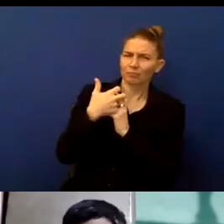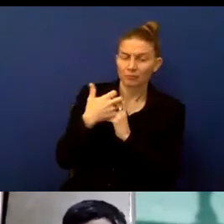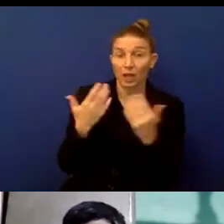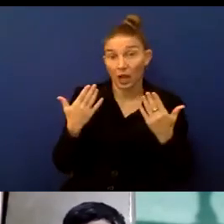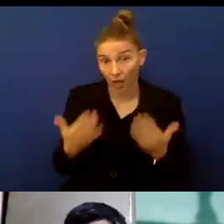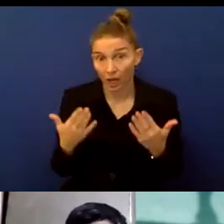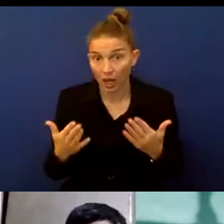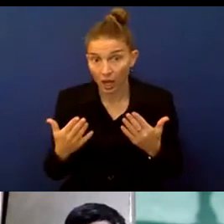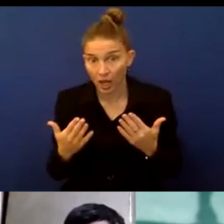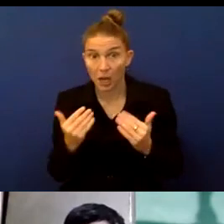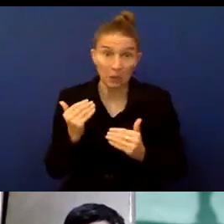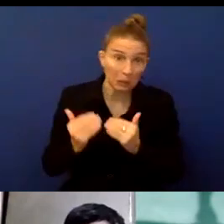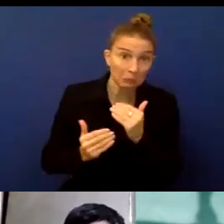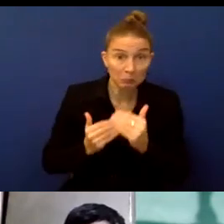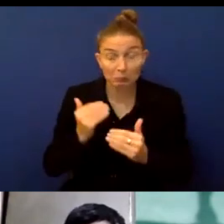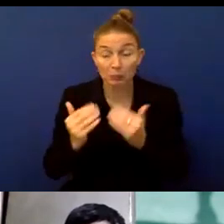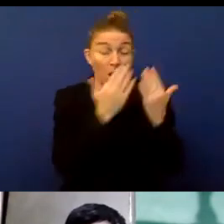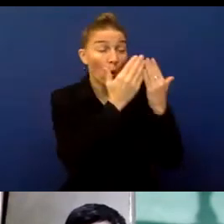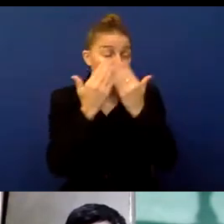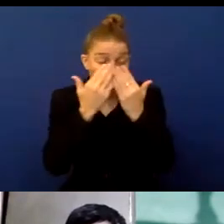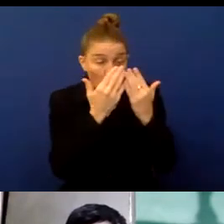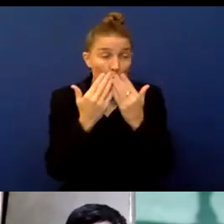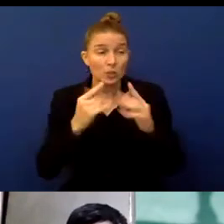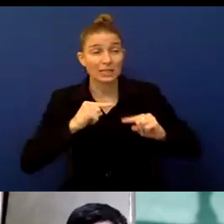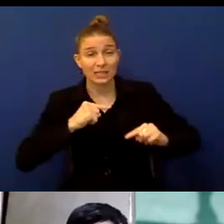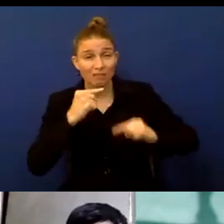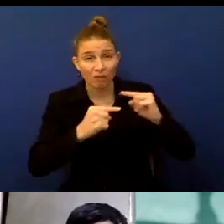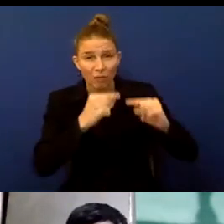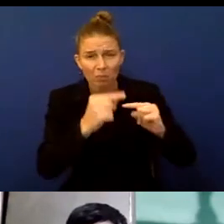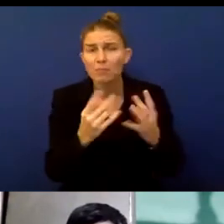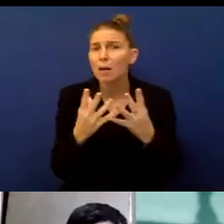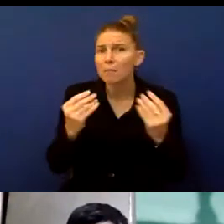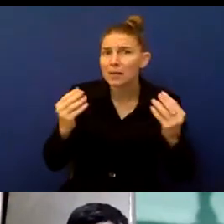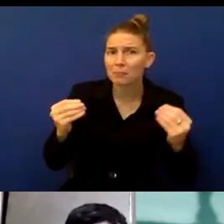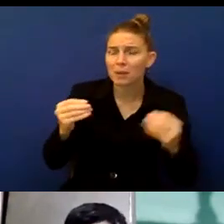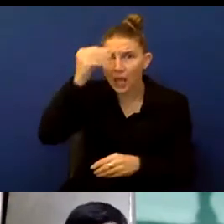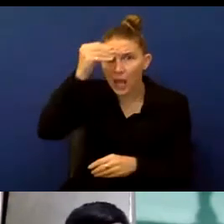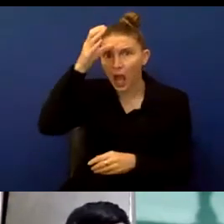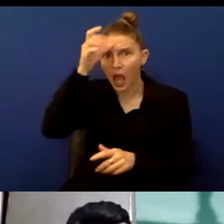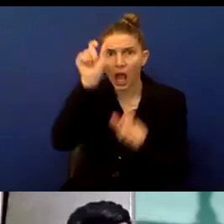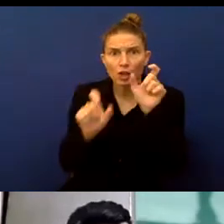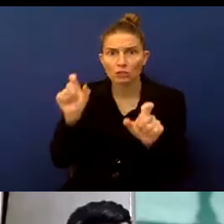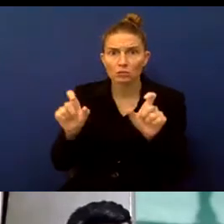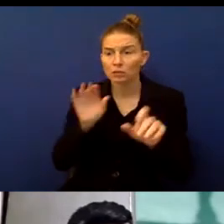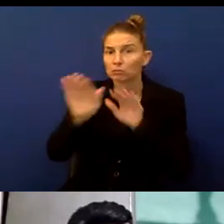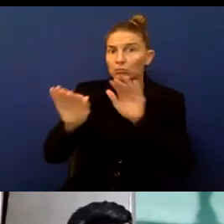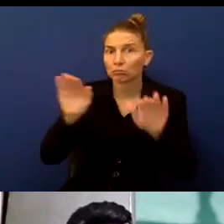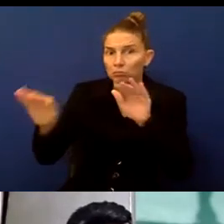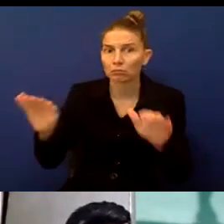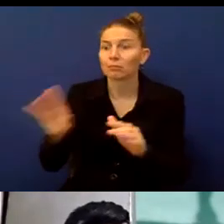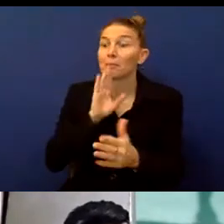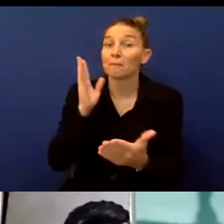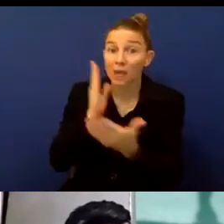now developing courses and empaneling many experts, which will help us ensure that these courses reflect